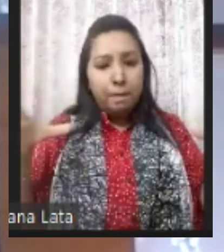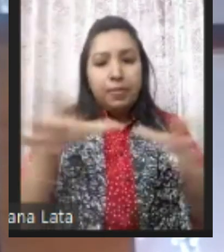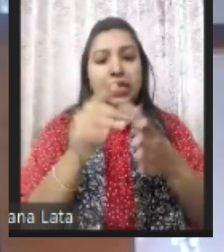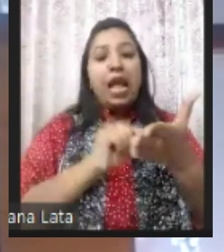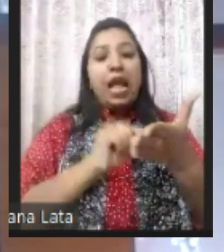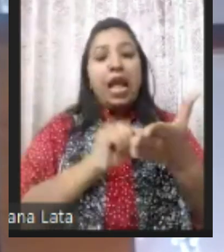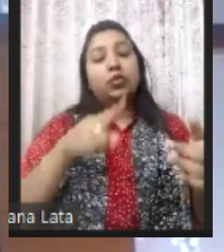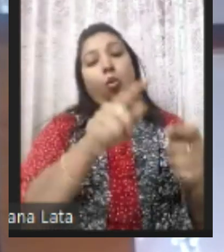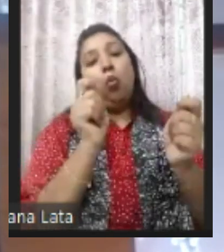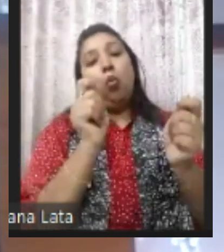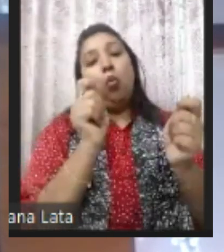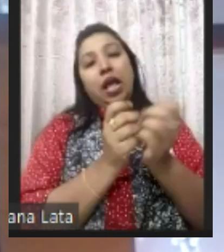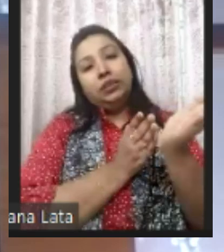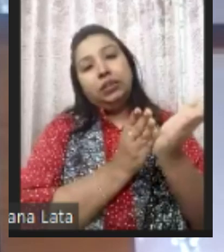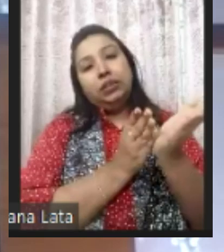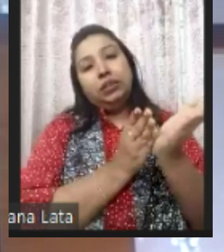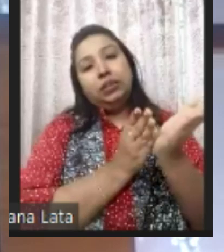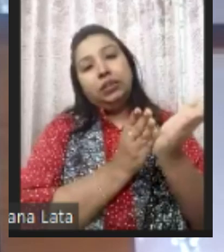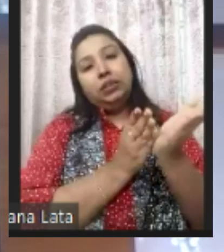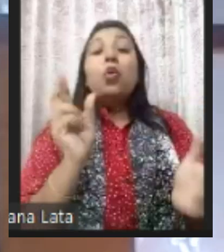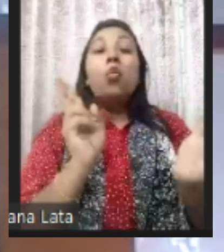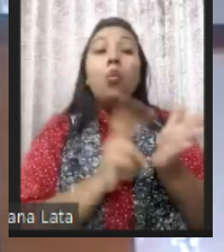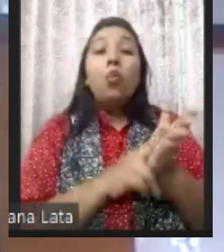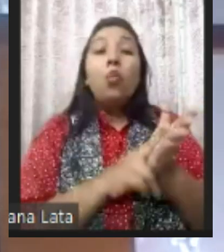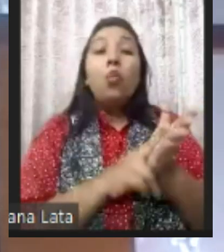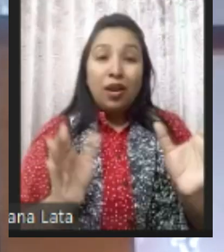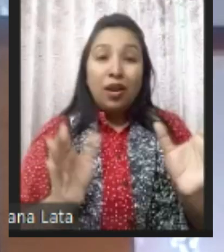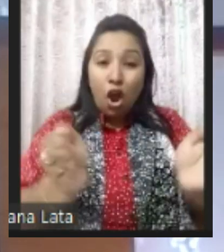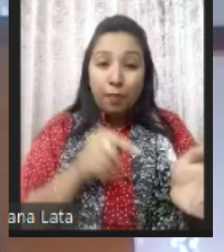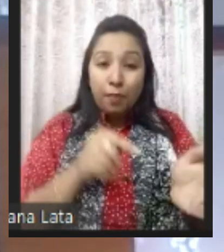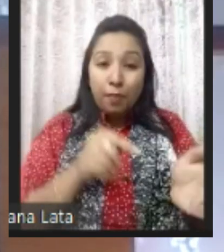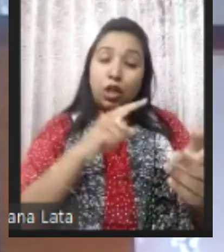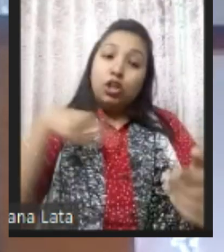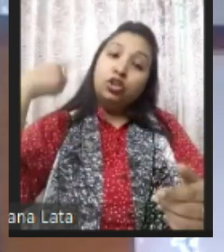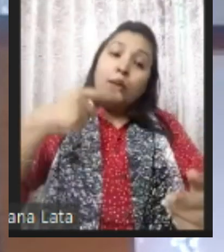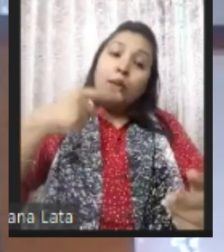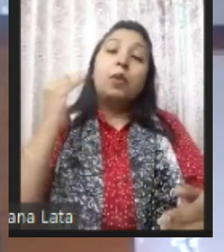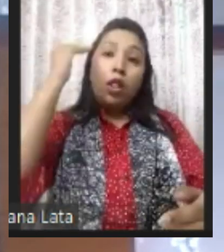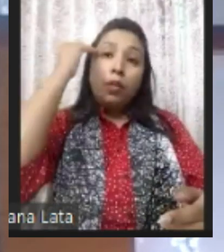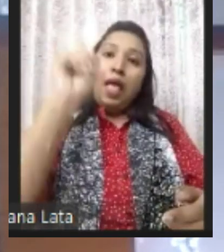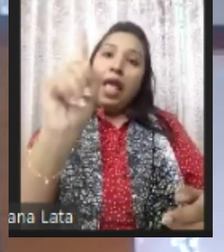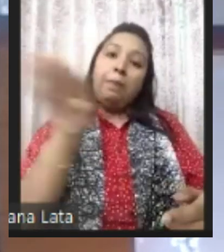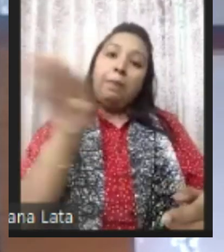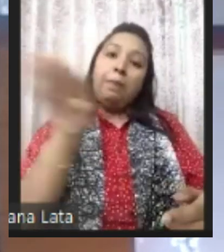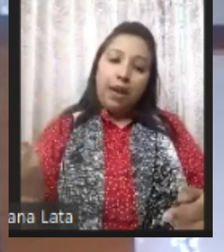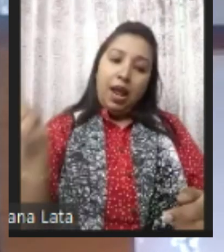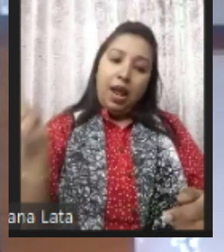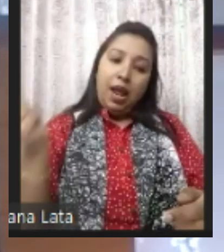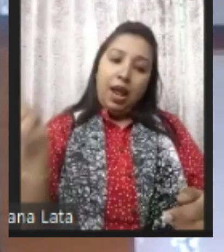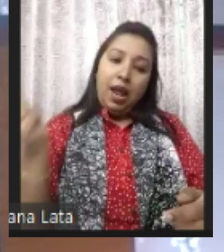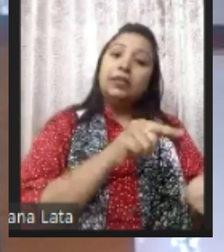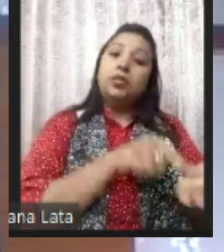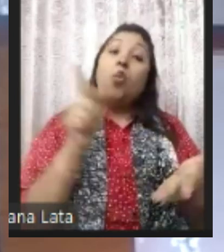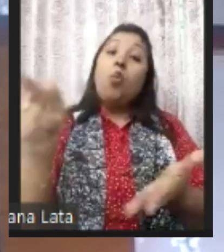of as an integrator of the SDGs. We can also help other agencies to come together for better inclusion.